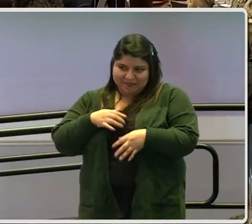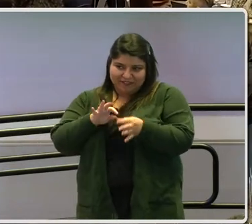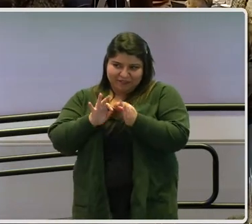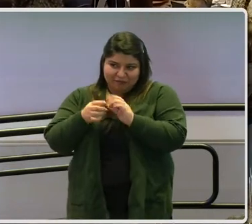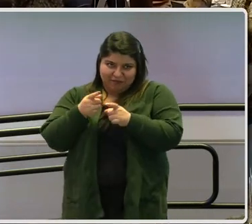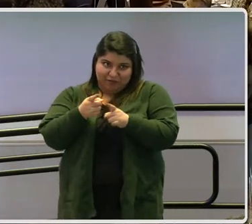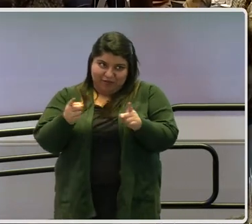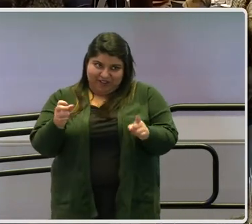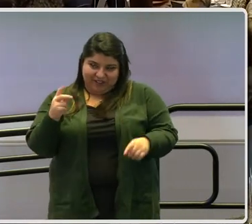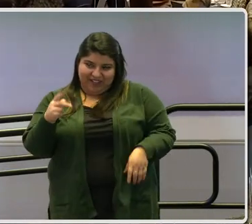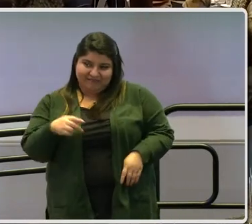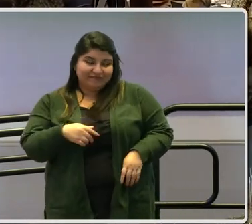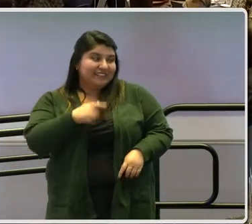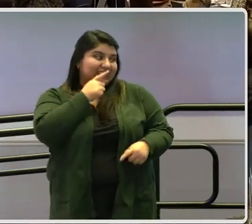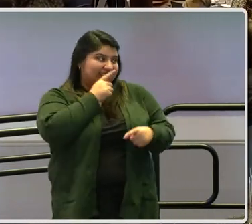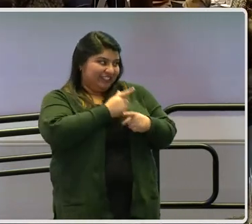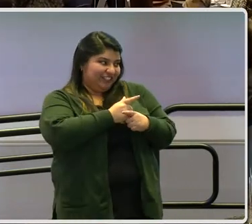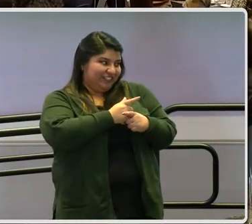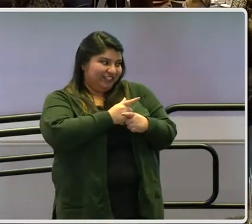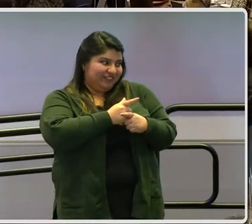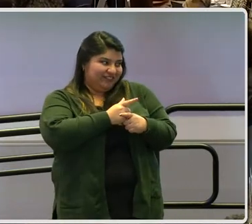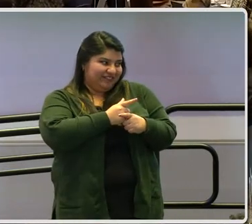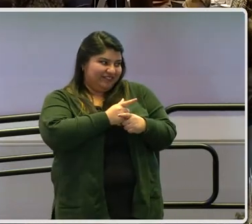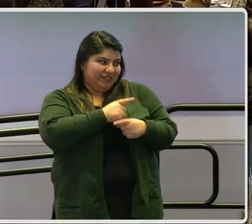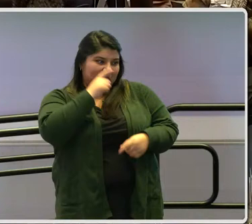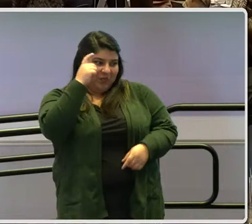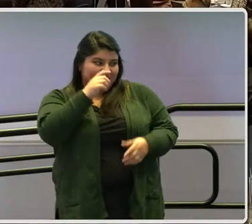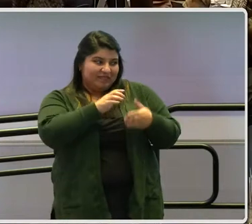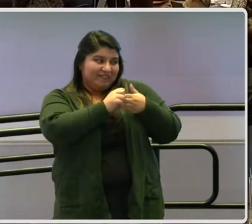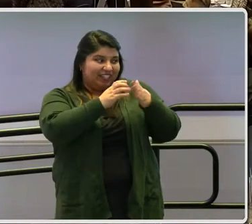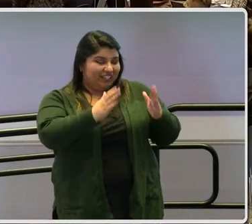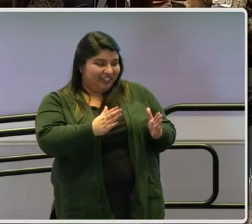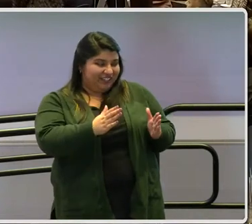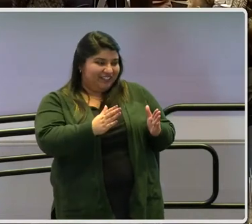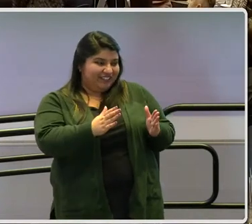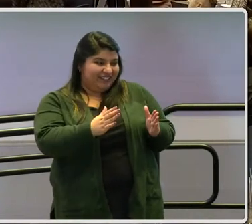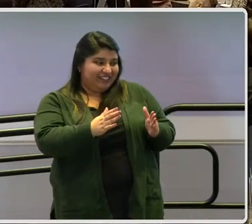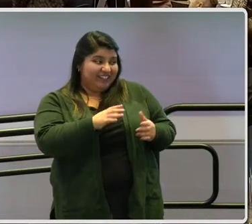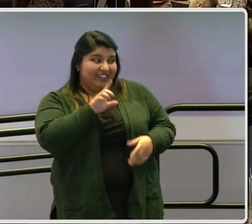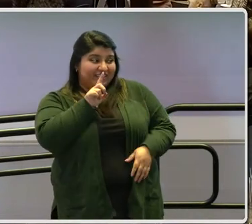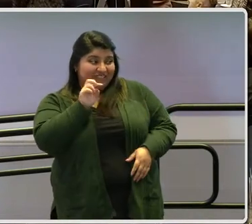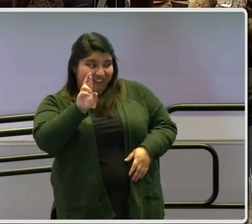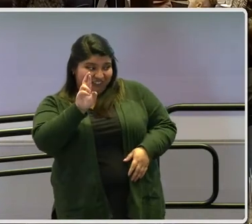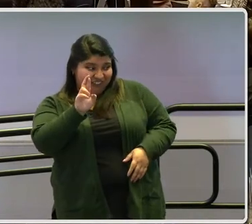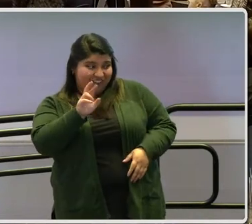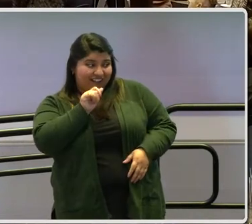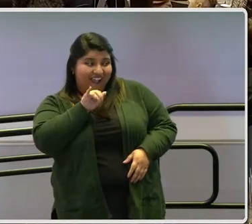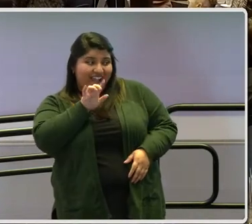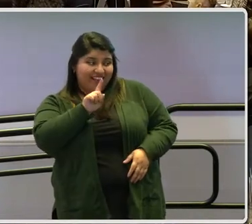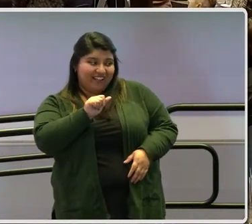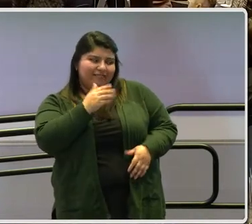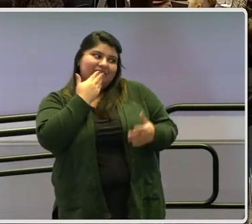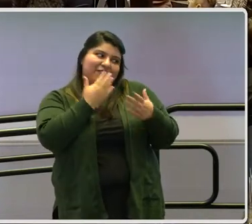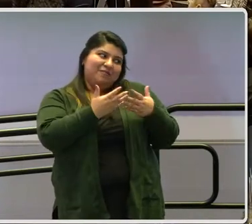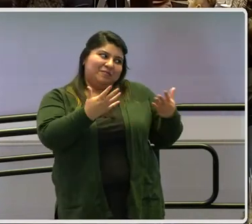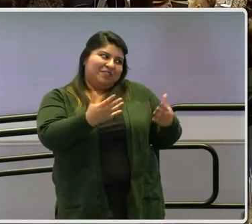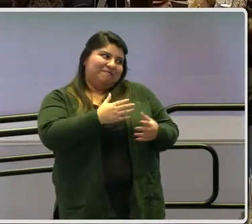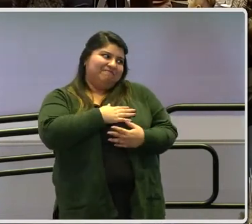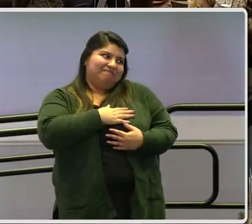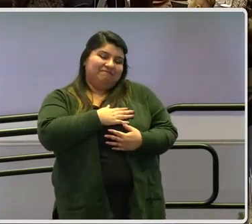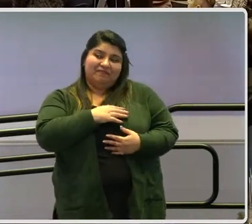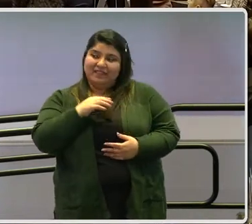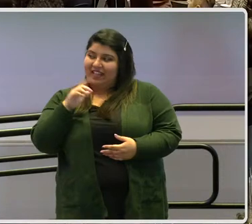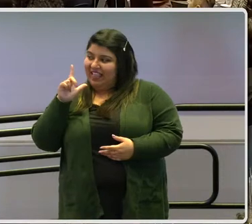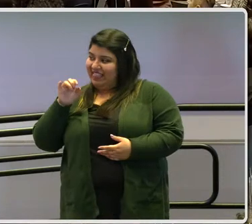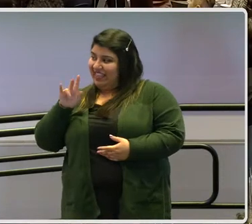all. Sister, wisdom leader, Dr. Ida, thank you so much.